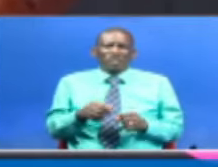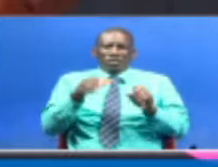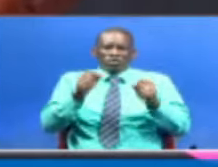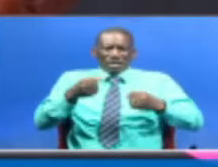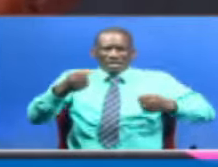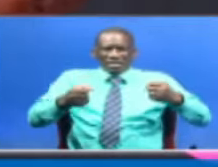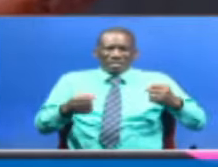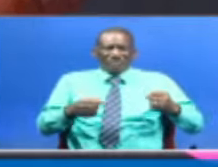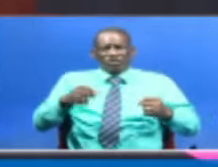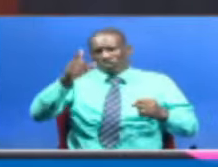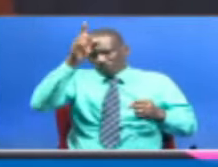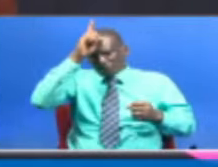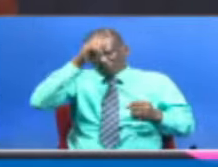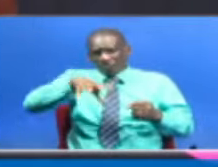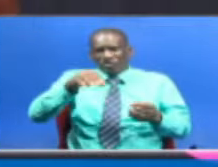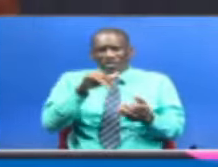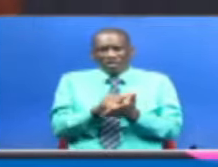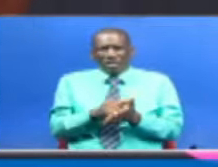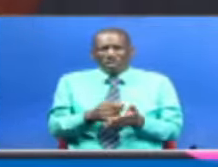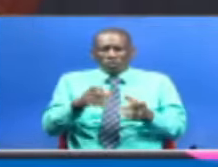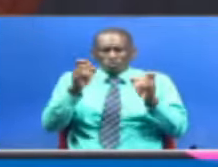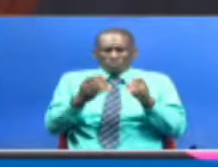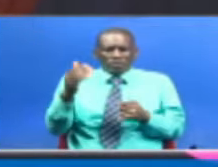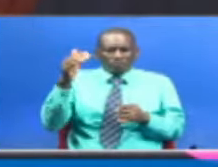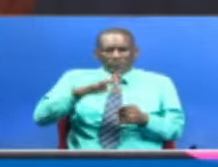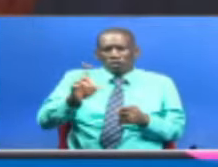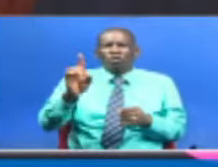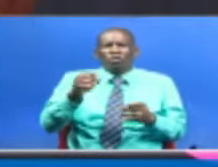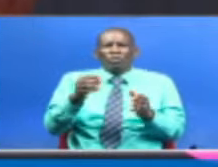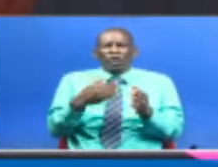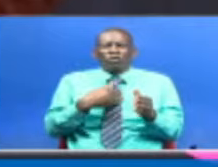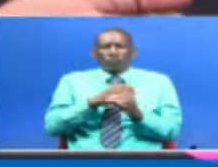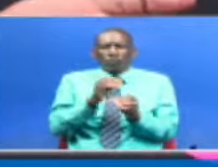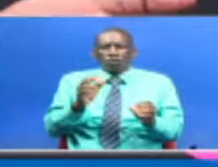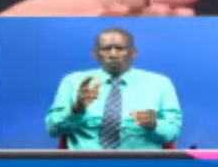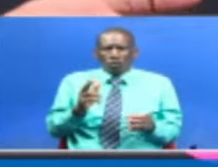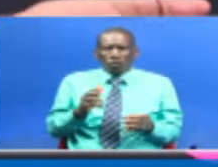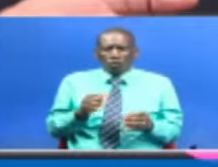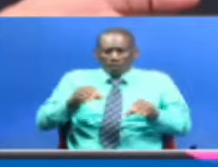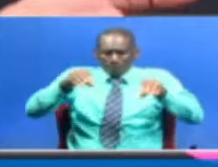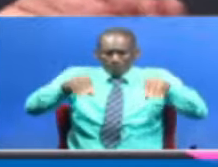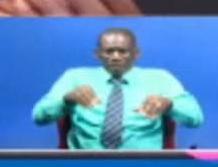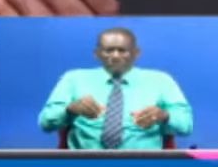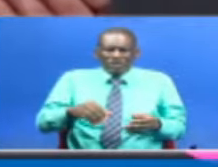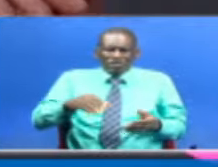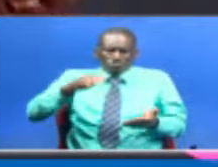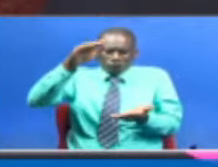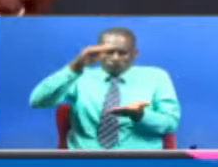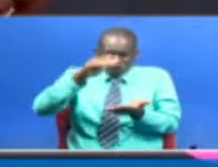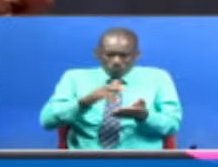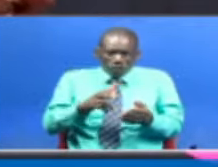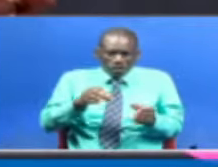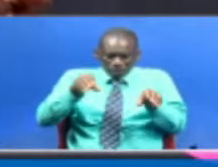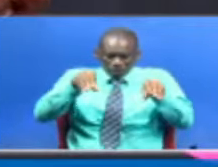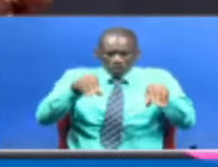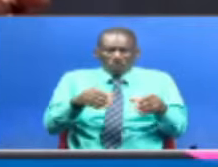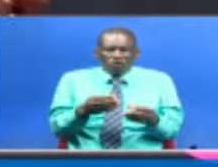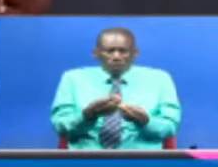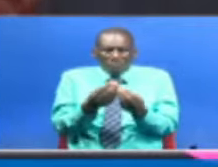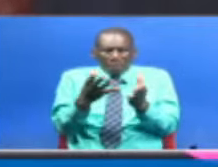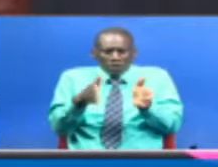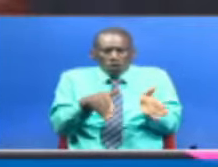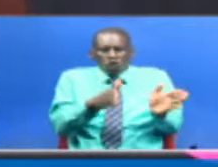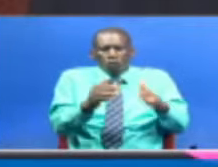up country and find that you need to come back to Nairobi and you don't have your battery has run down, you need to charge. So there'll be so many opportunities